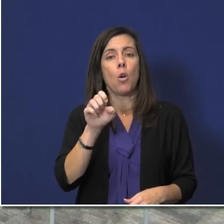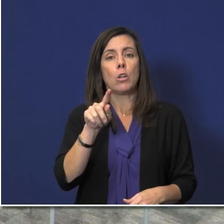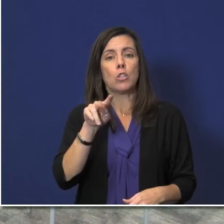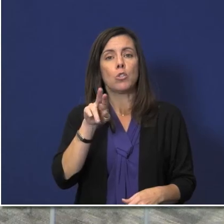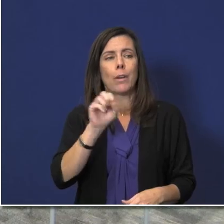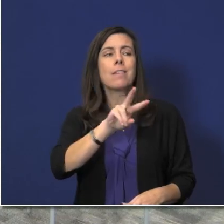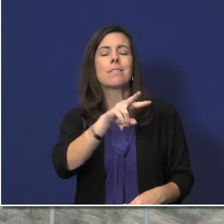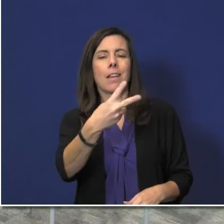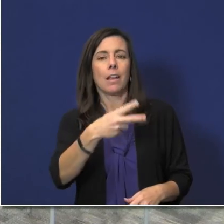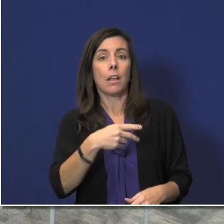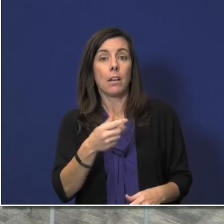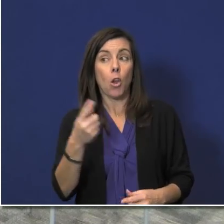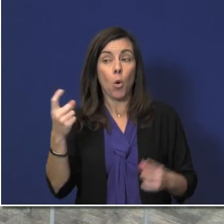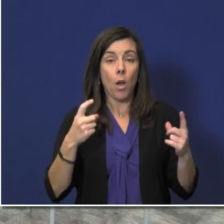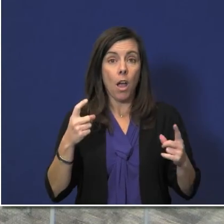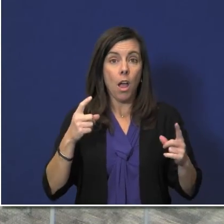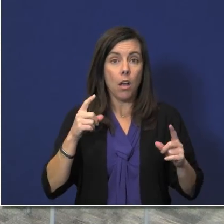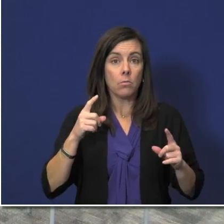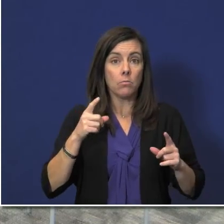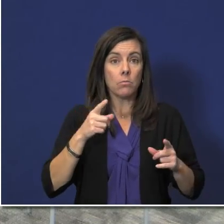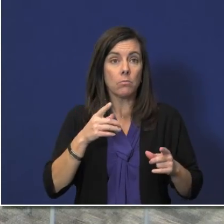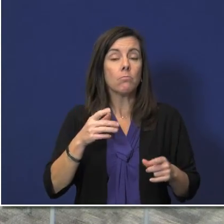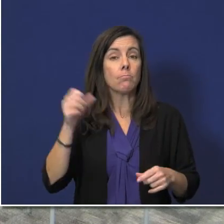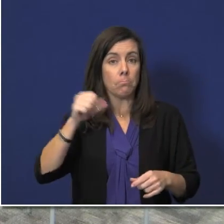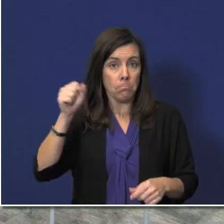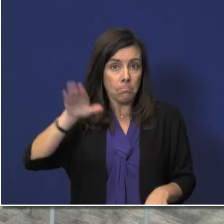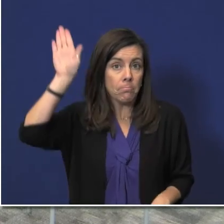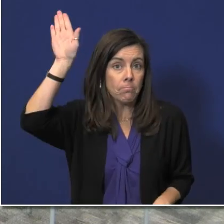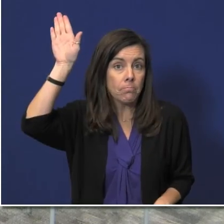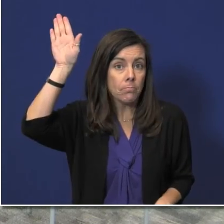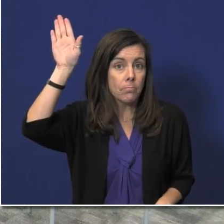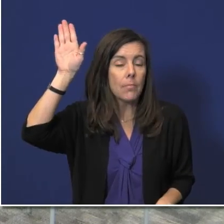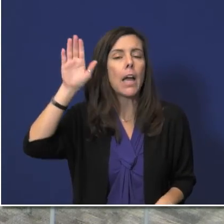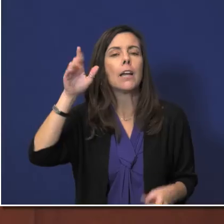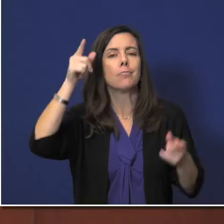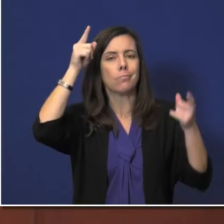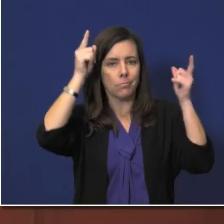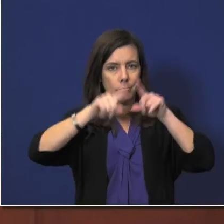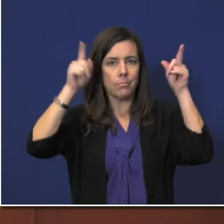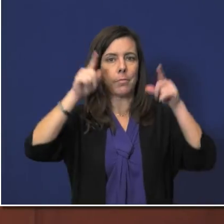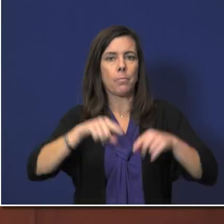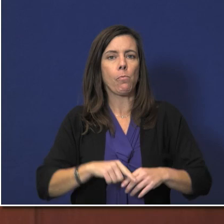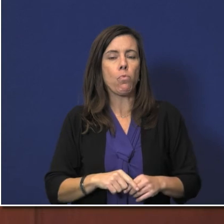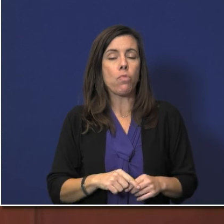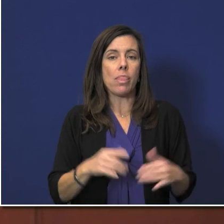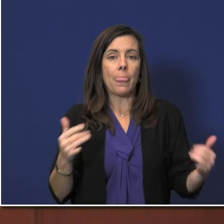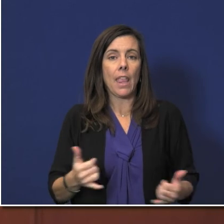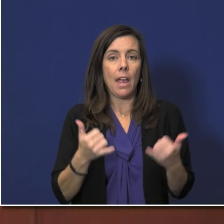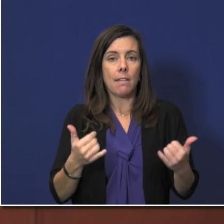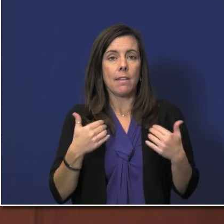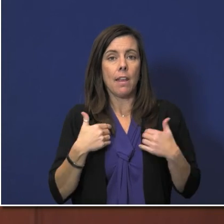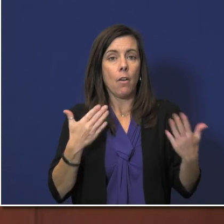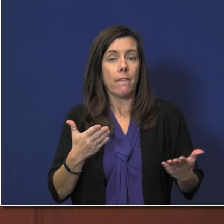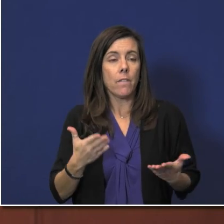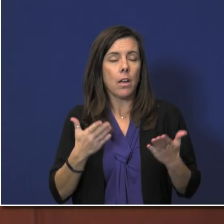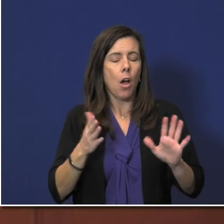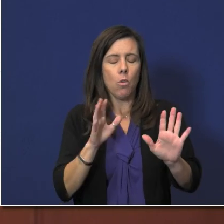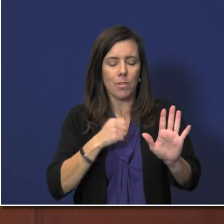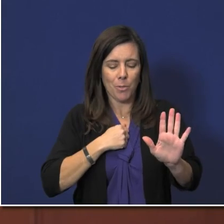questions? All in favor, raise your right hand, and it's unanimous. May I now have a motion? Oh, I'm